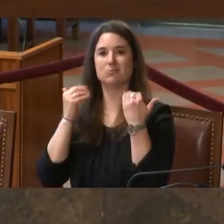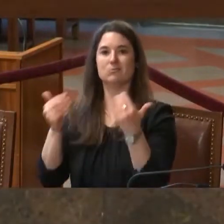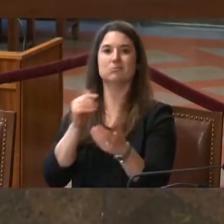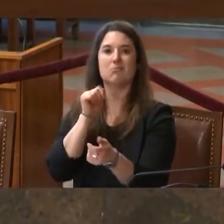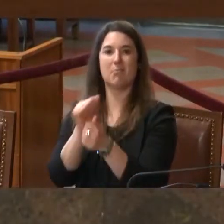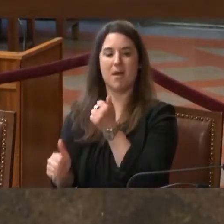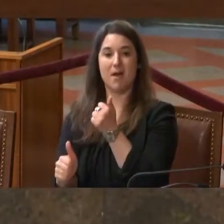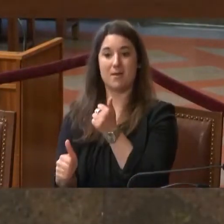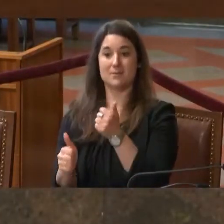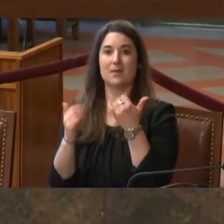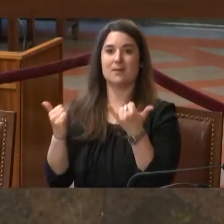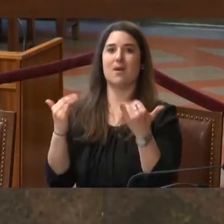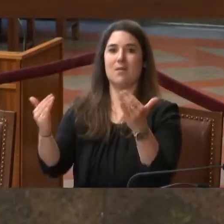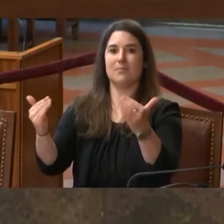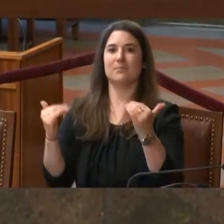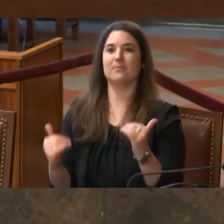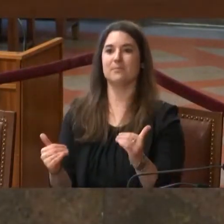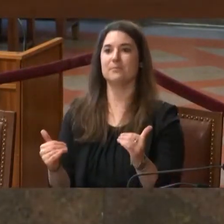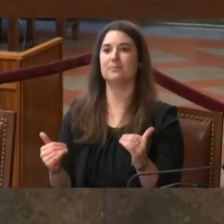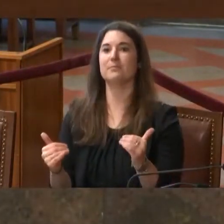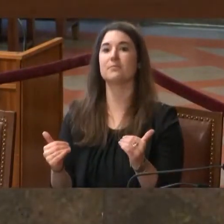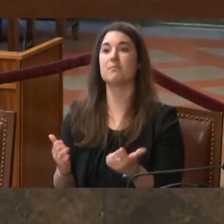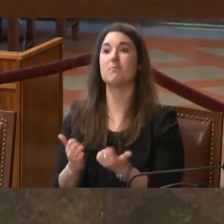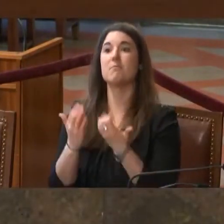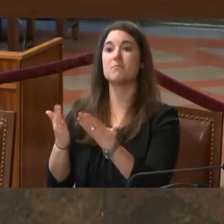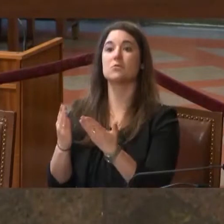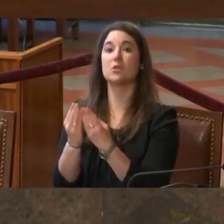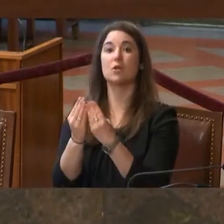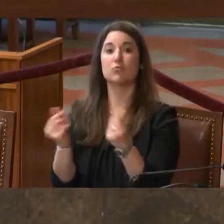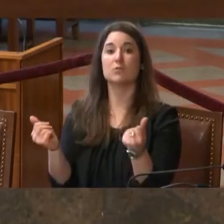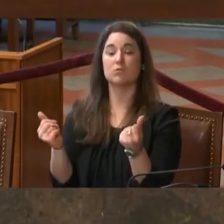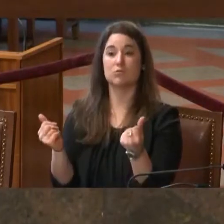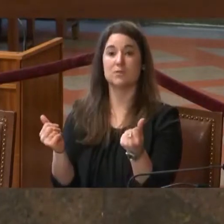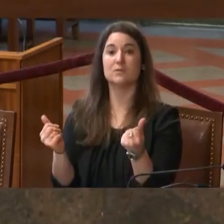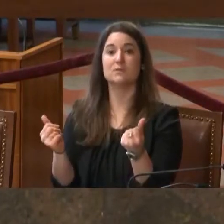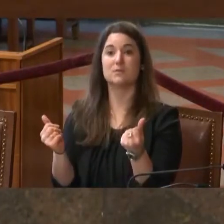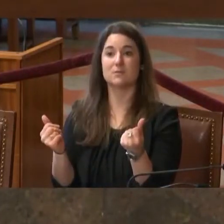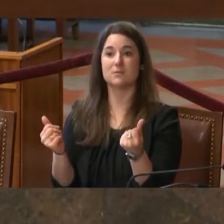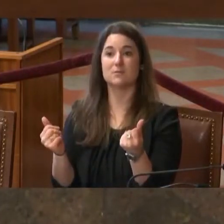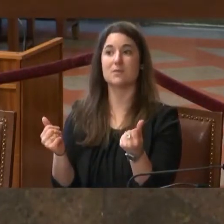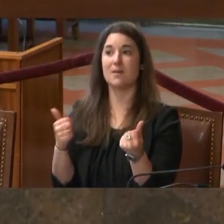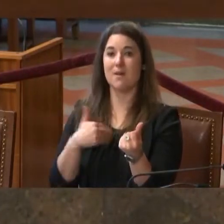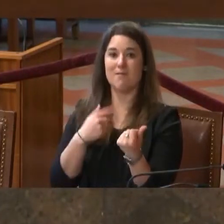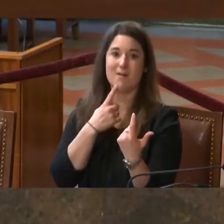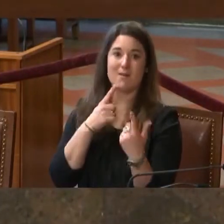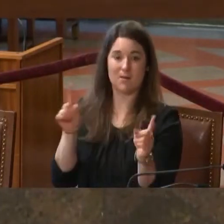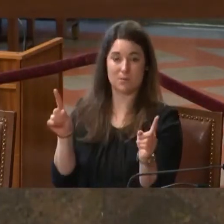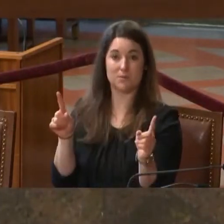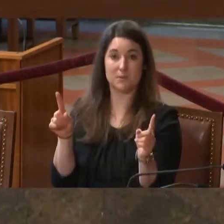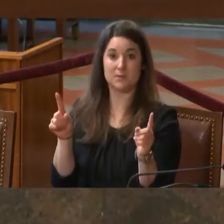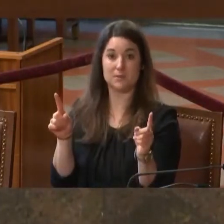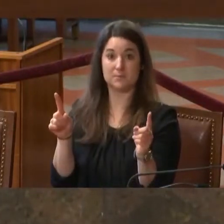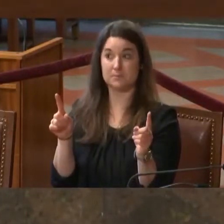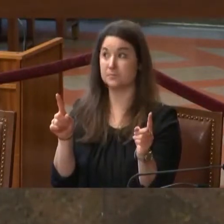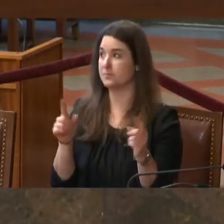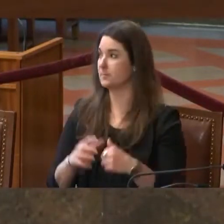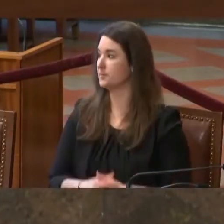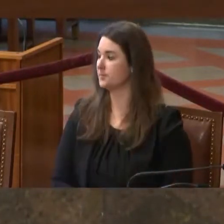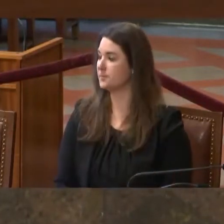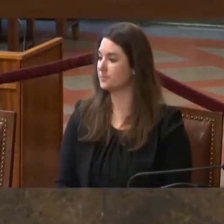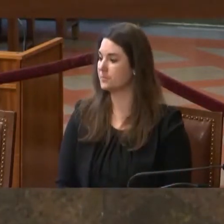passed. Now we'll move on to motions and resolutions, and I have an announcement.